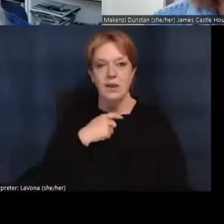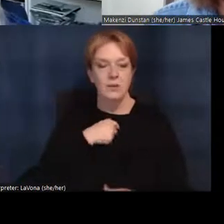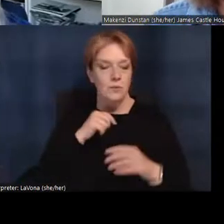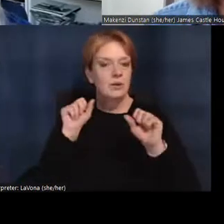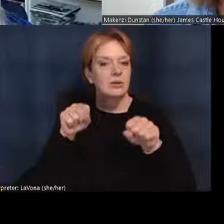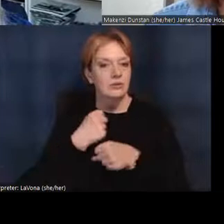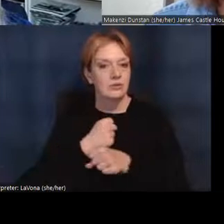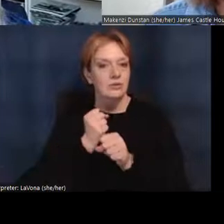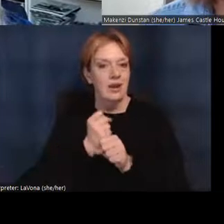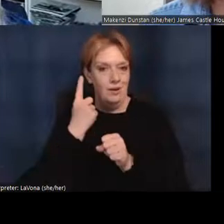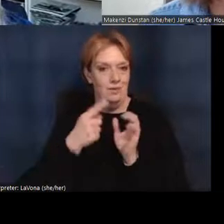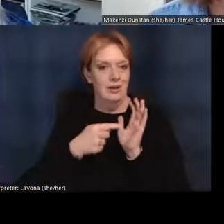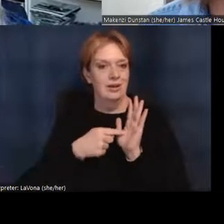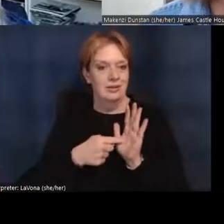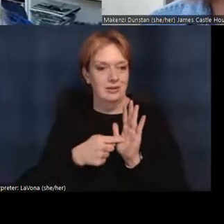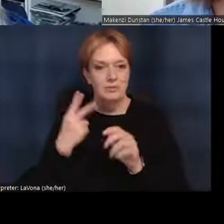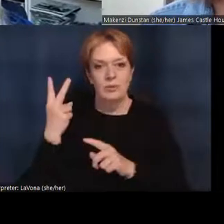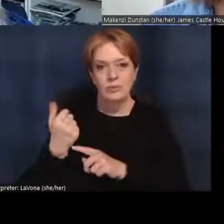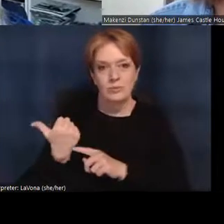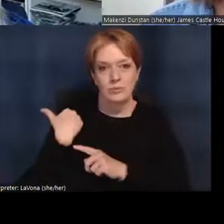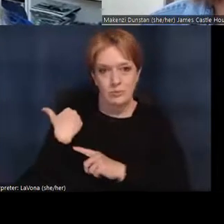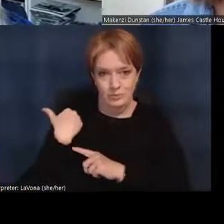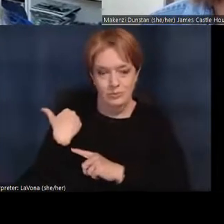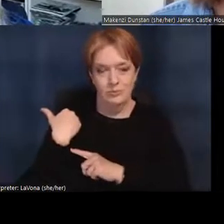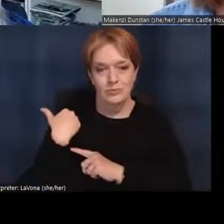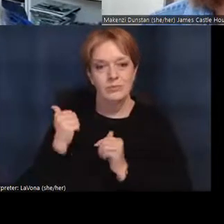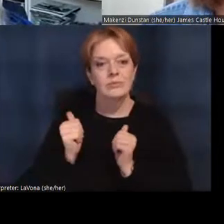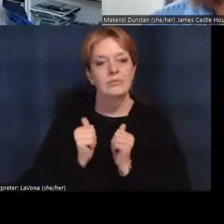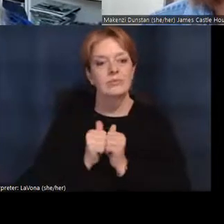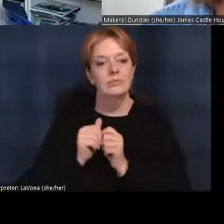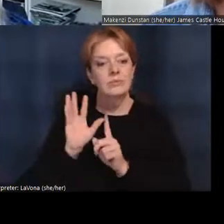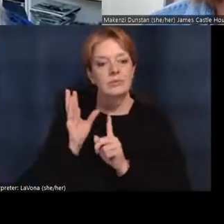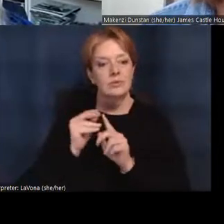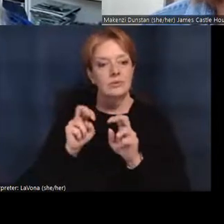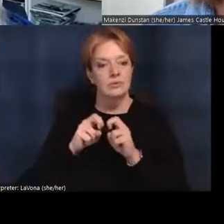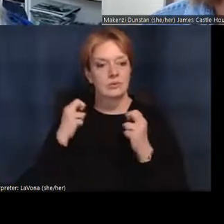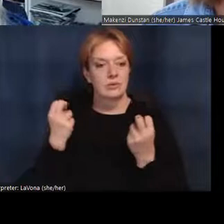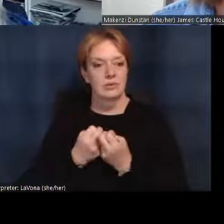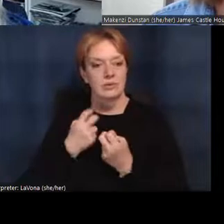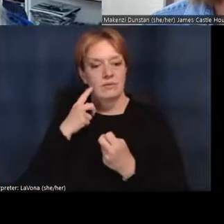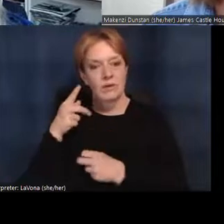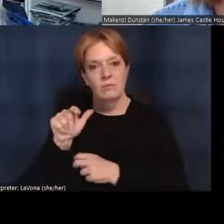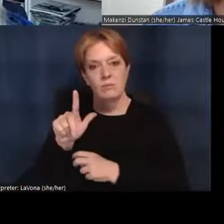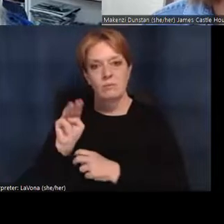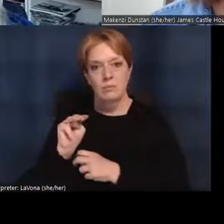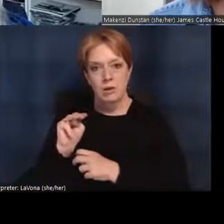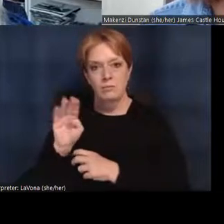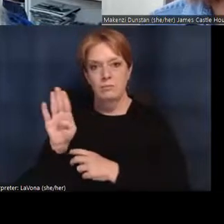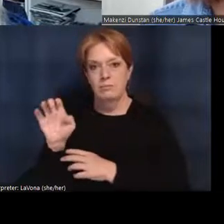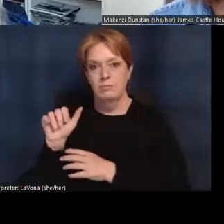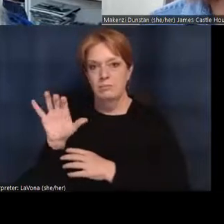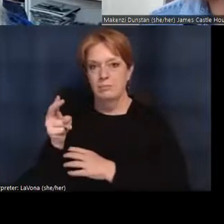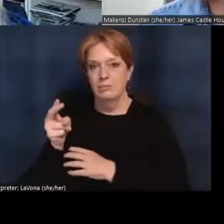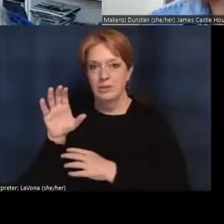exhibition 2 years ago with the Cultural Council for Palm Beach County. So that's the